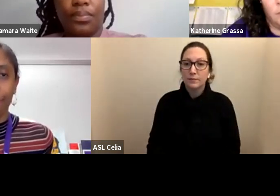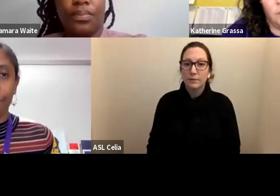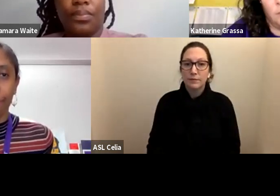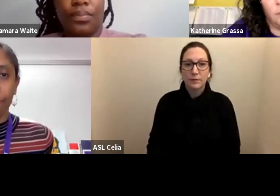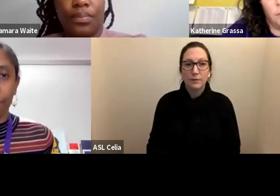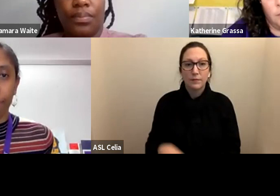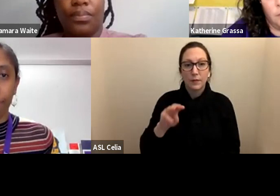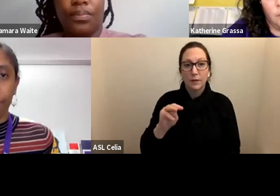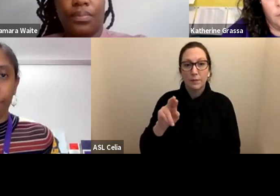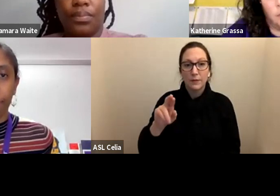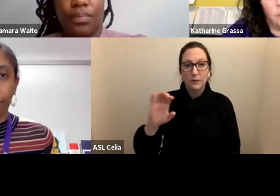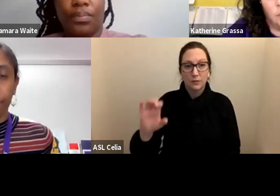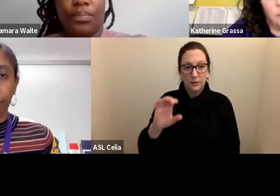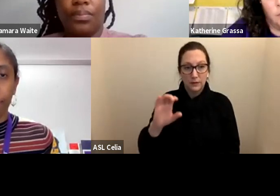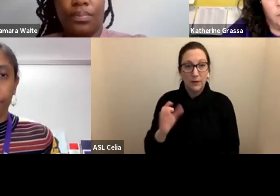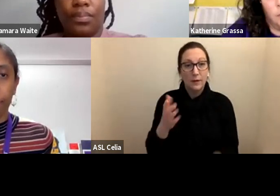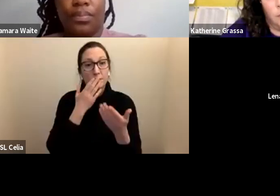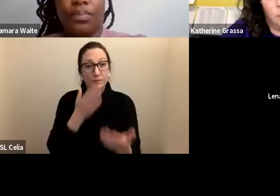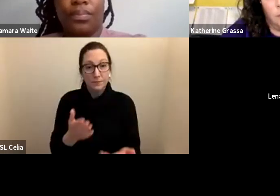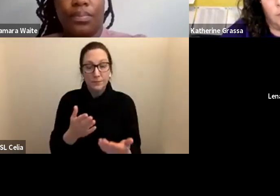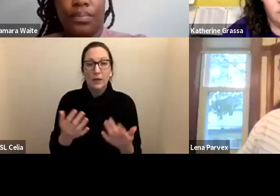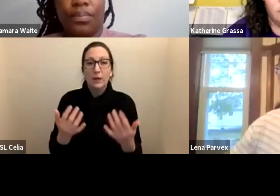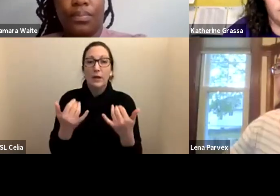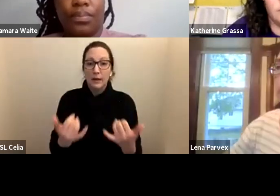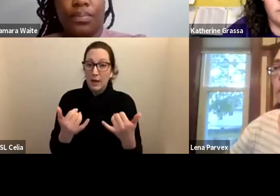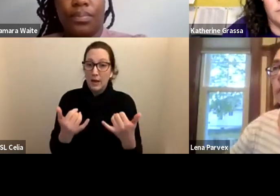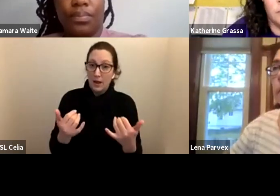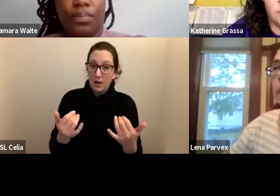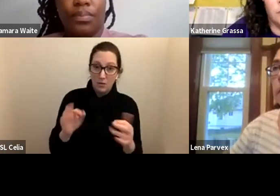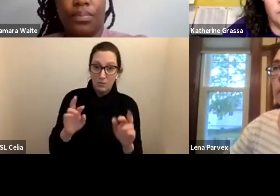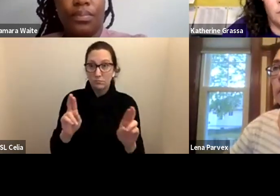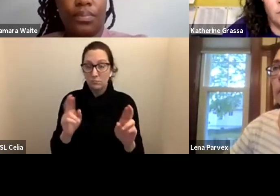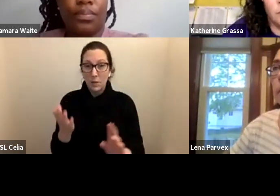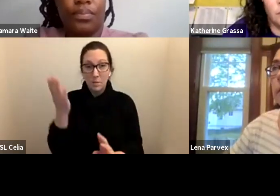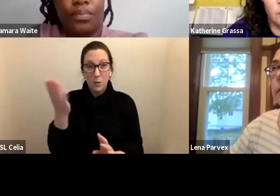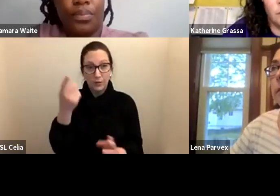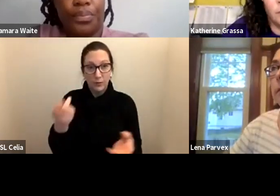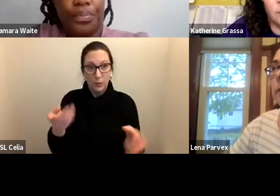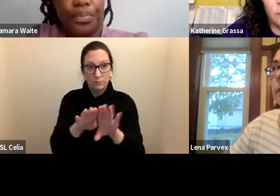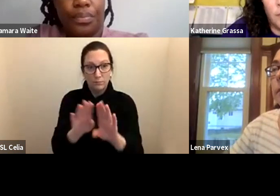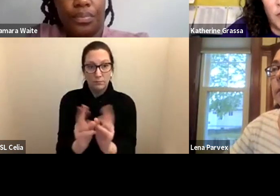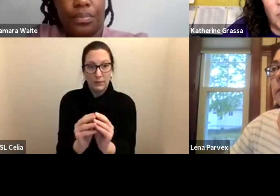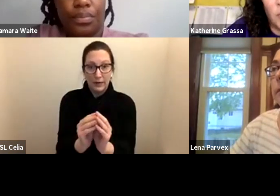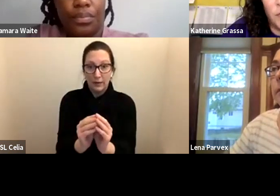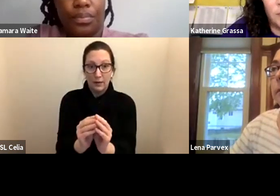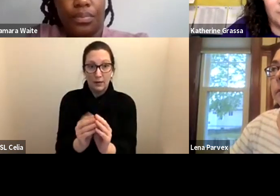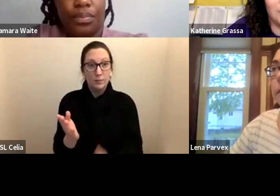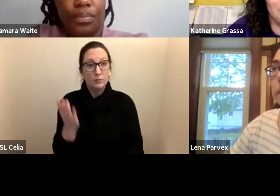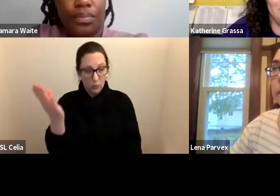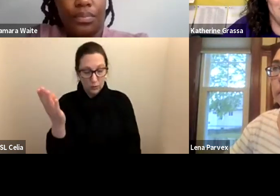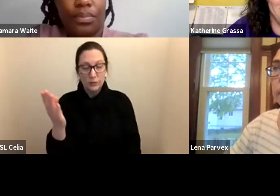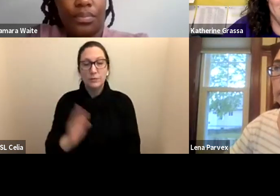Thank you, Ms. Sullivan. There's nothing further. I will entertain a motion to adjourn the meeting. So